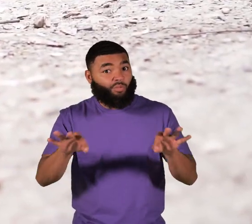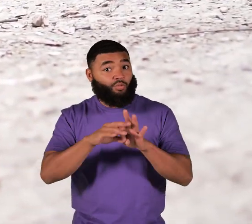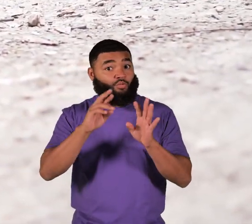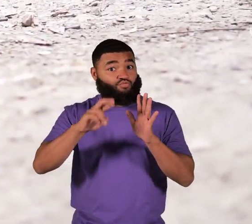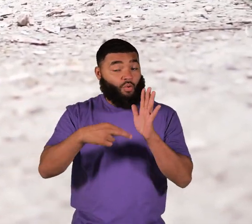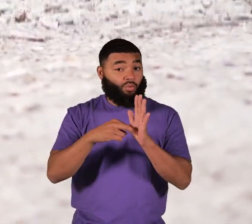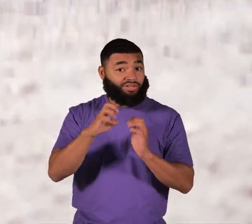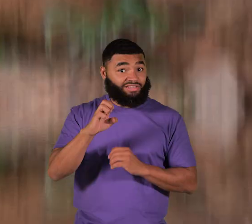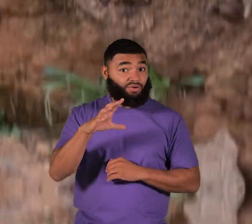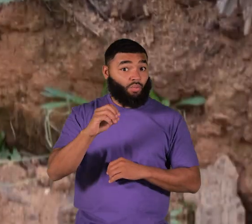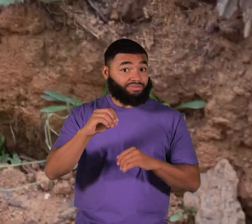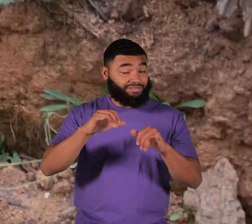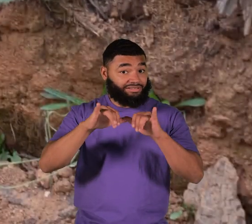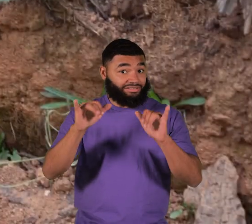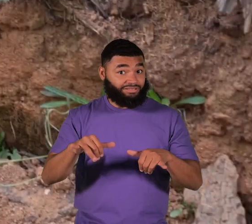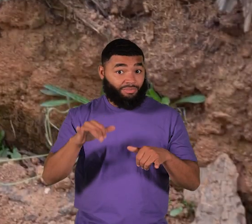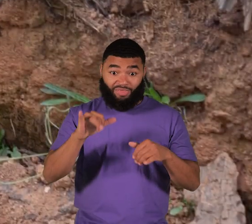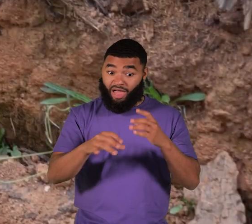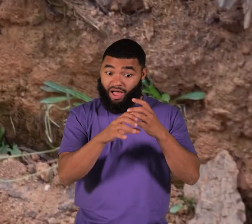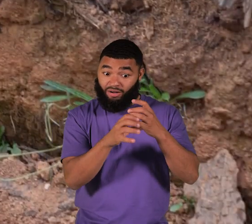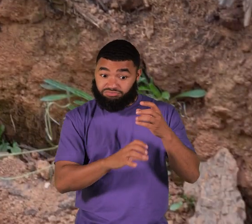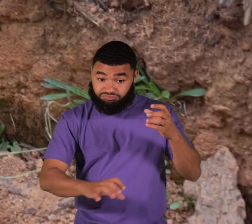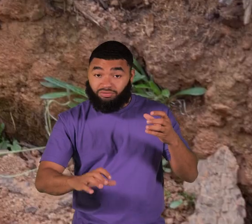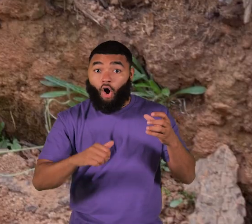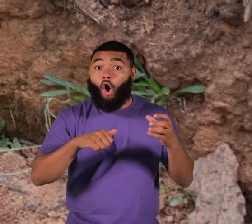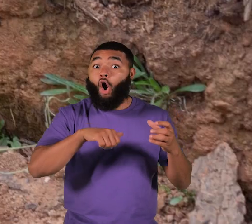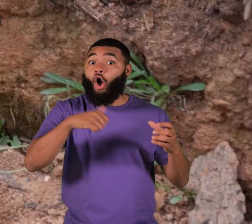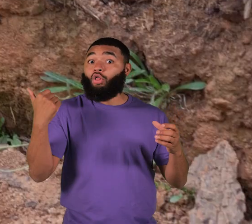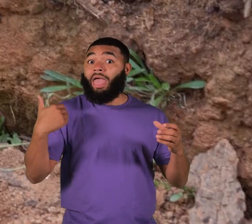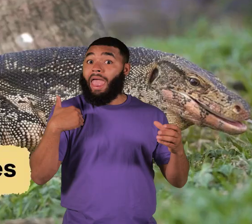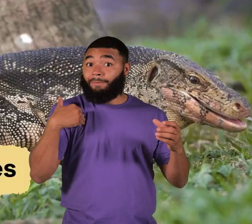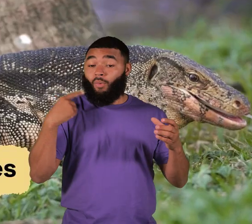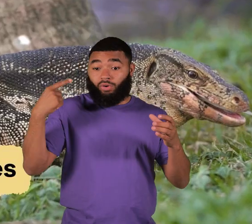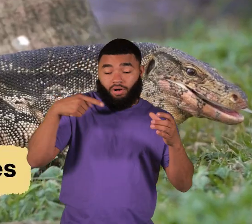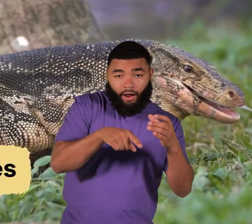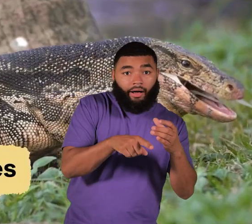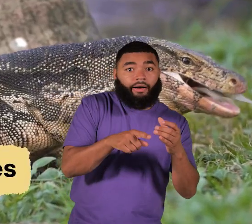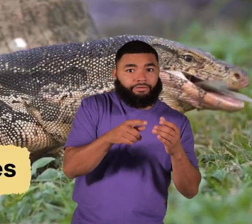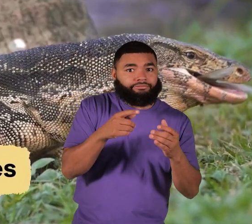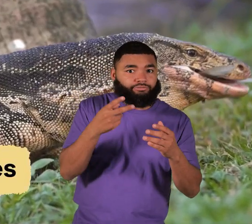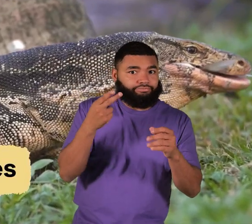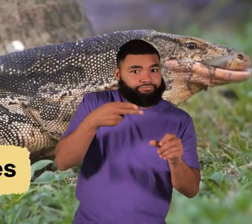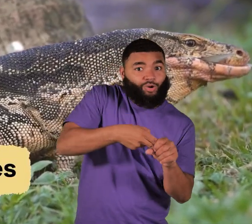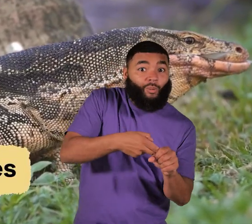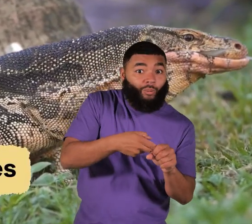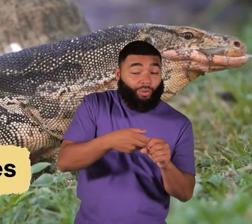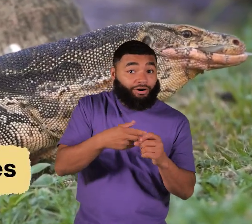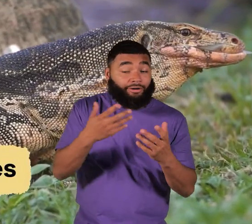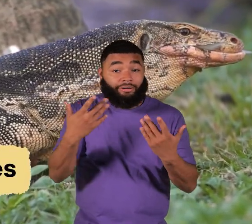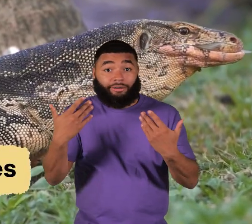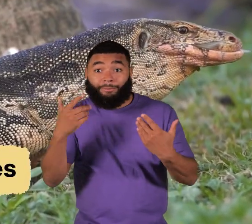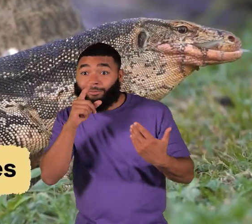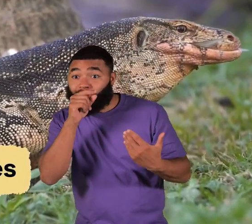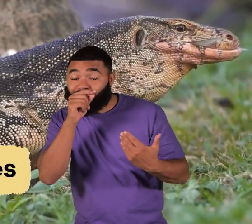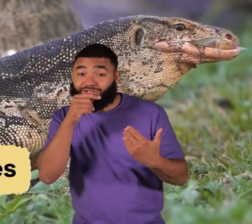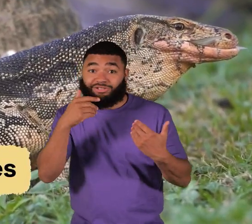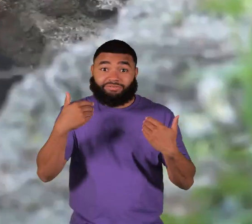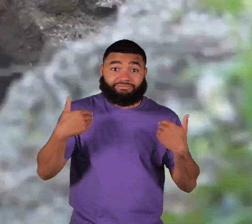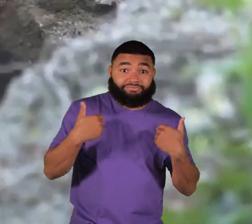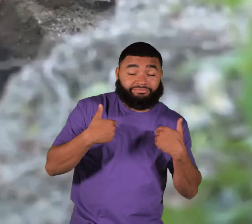their ecosystem. The burrows shelter various species, including small mammals, birds, and reptiles.